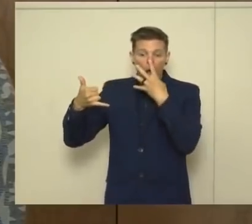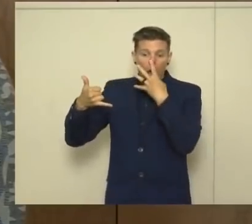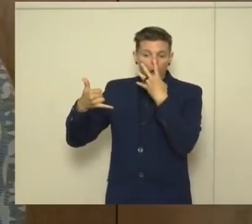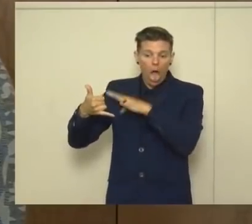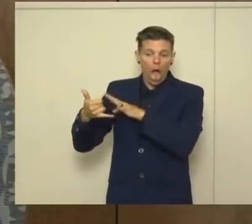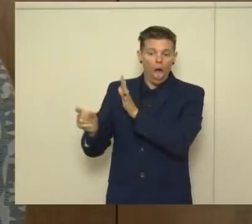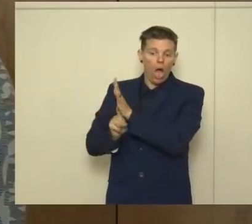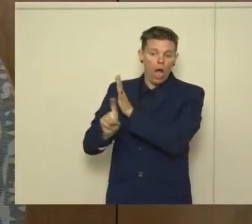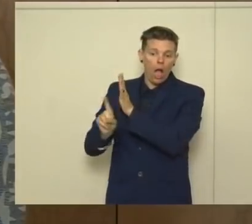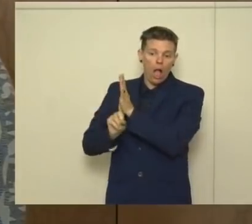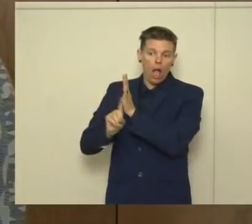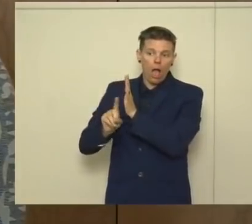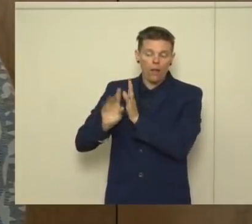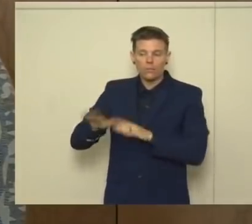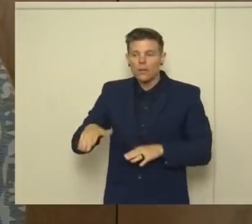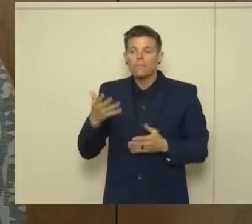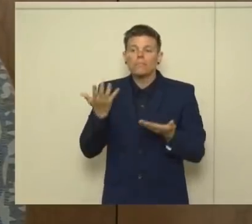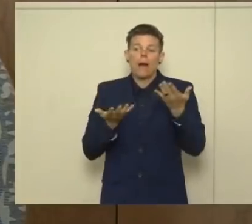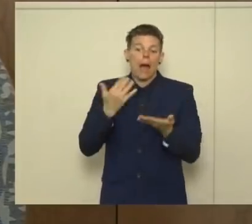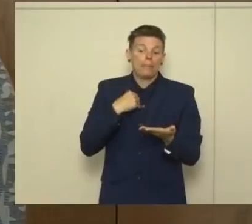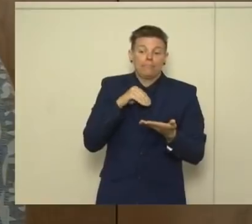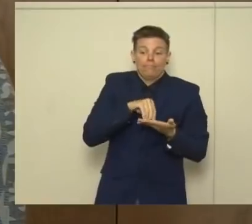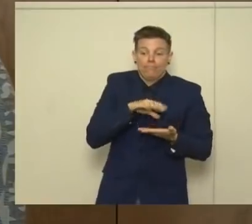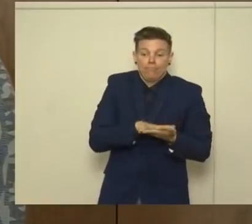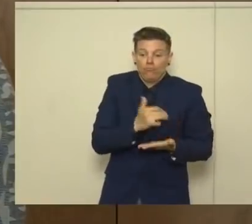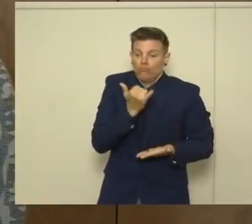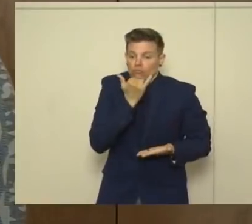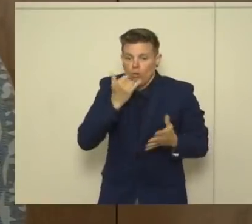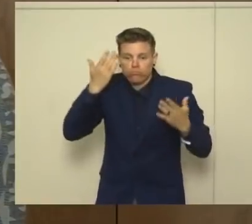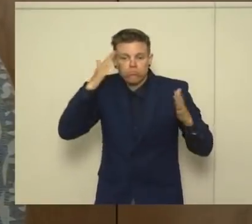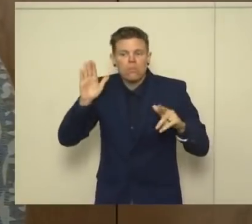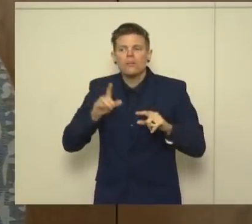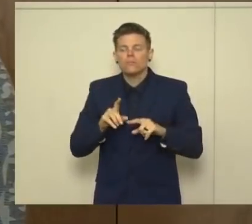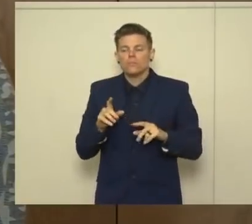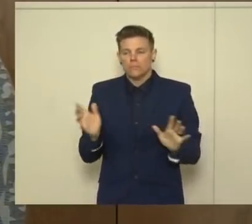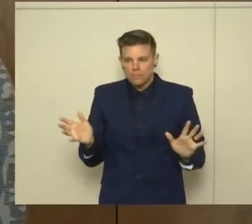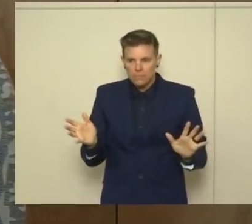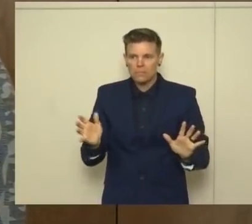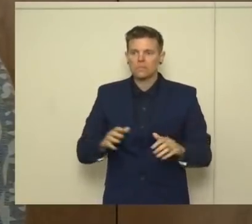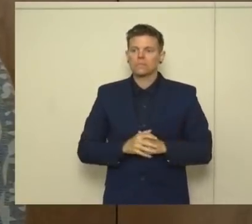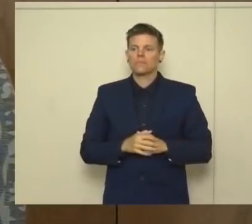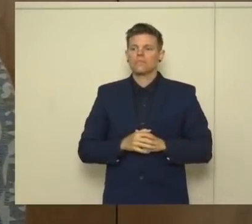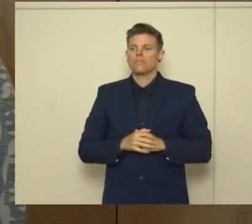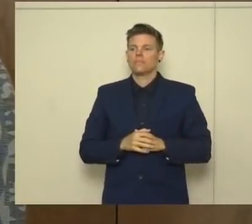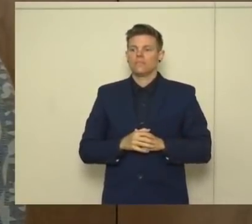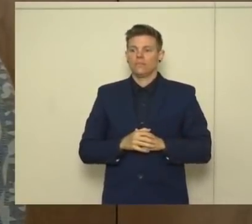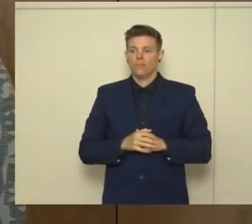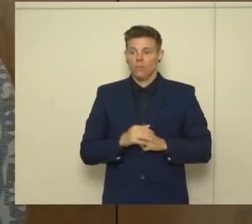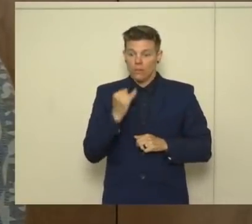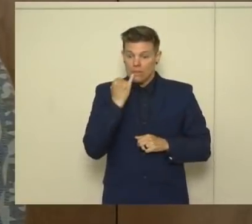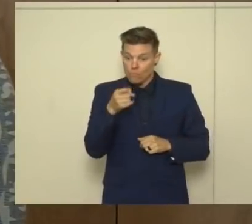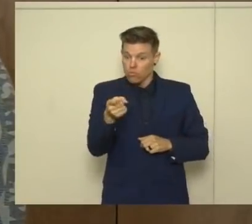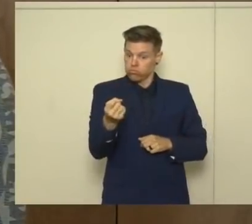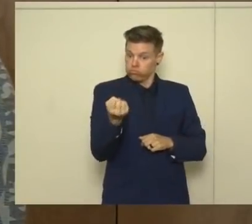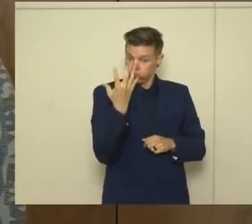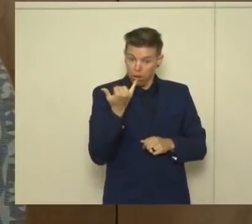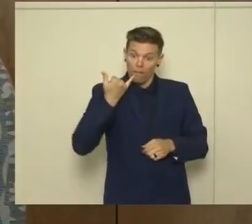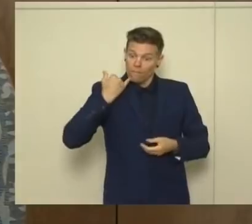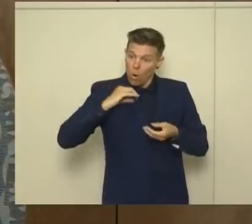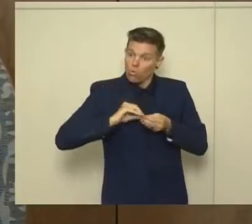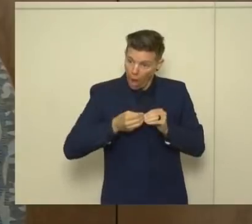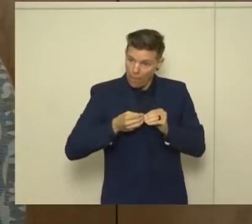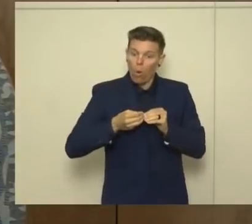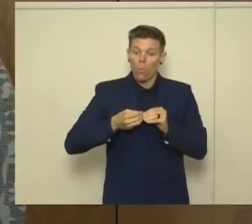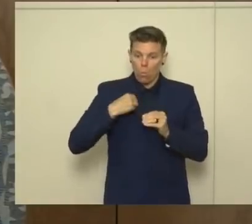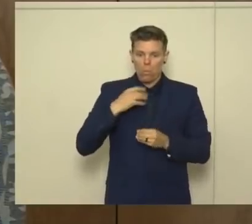wrong. Happens. Make sure that you repeat it or ask us to repeat it back to you, and I'll try to make sure that that's the standard every time